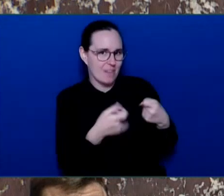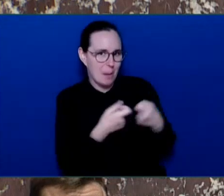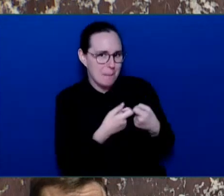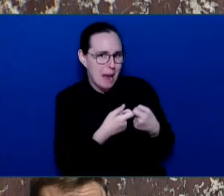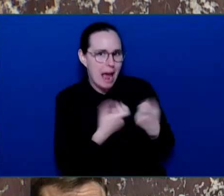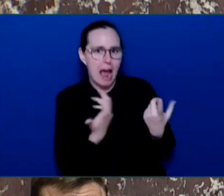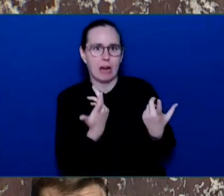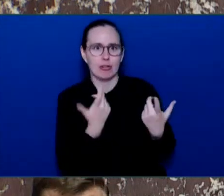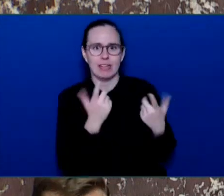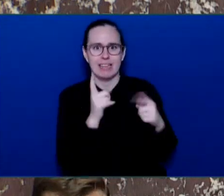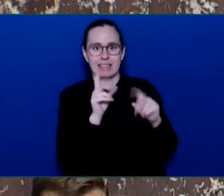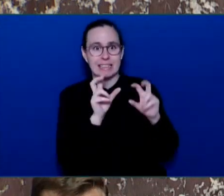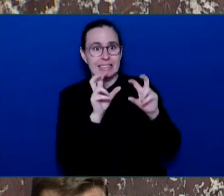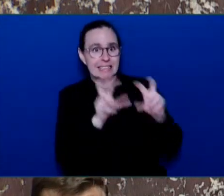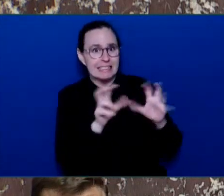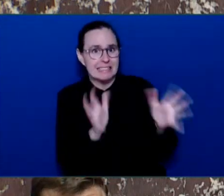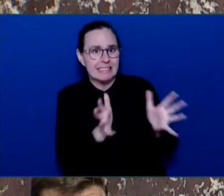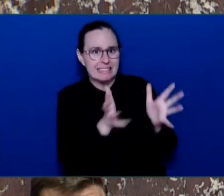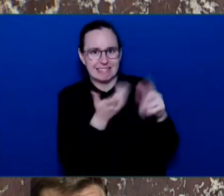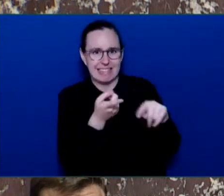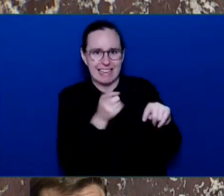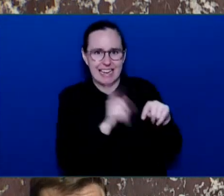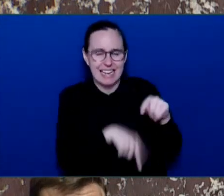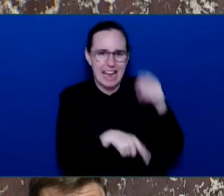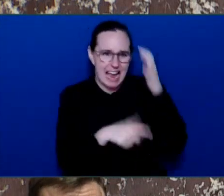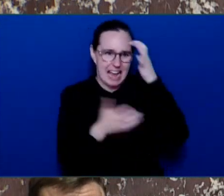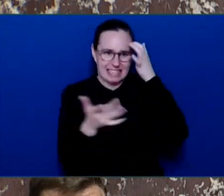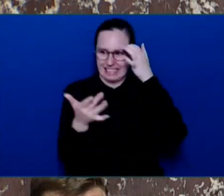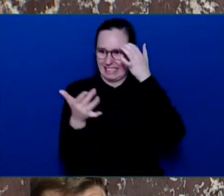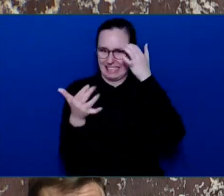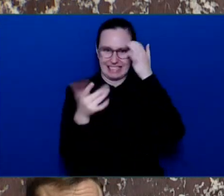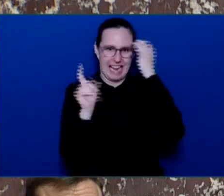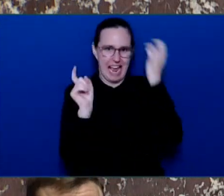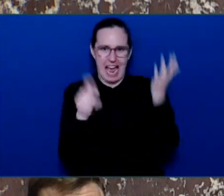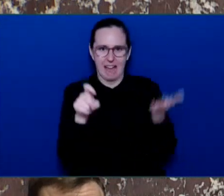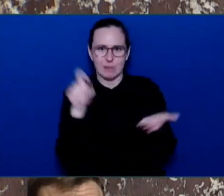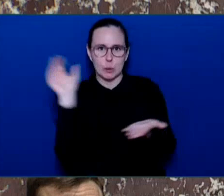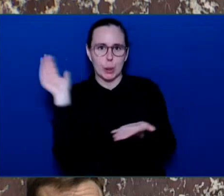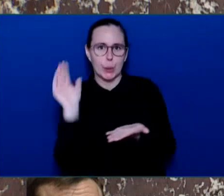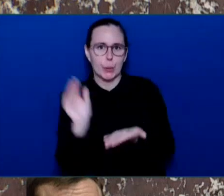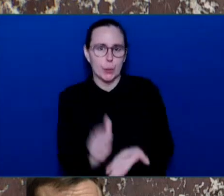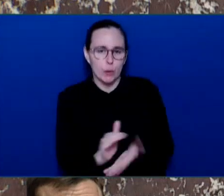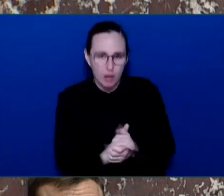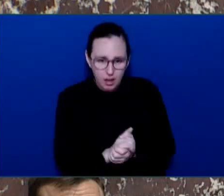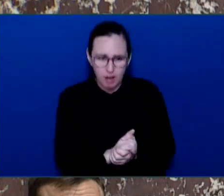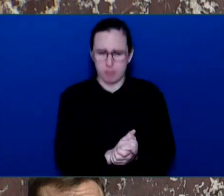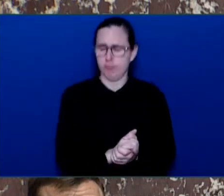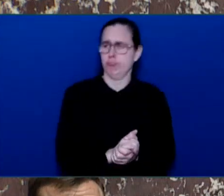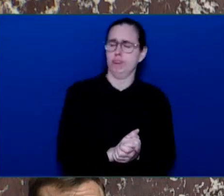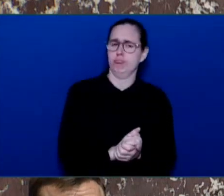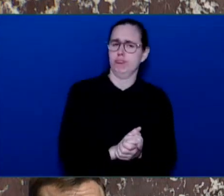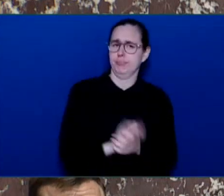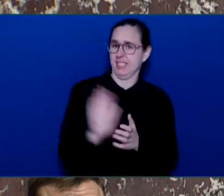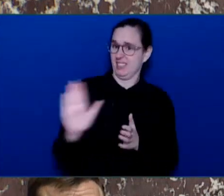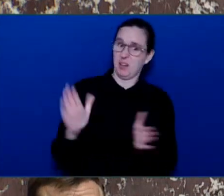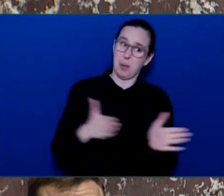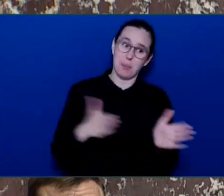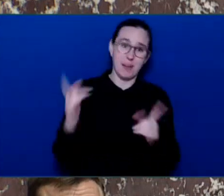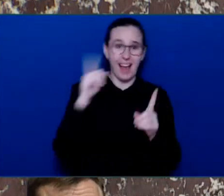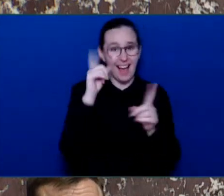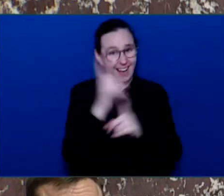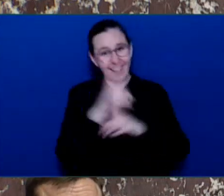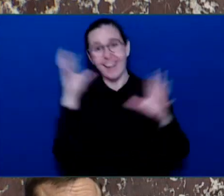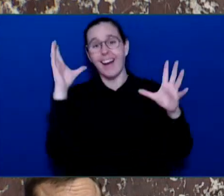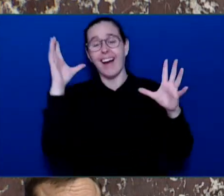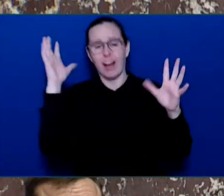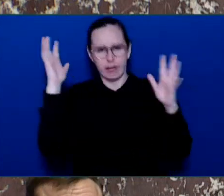BC scheme that is failing. They basically decided, Mr. Speaker, to politically interfere with the BCUC in